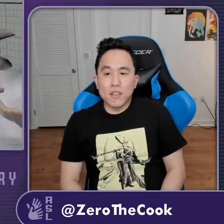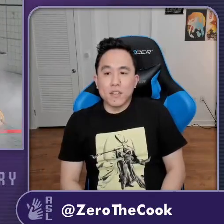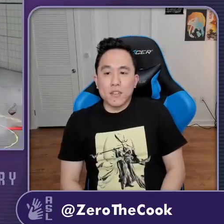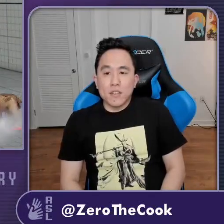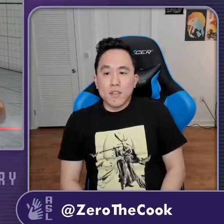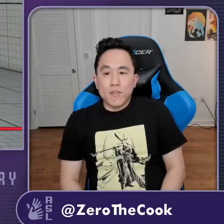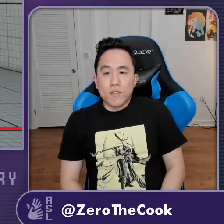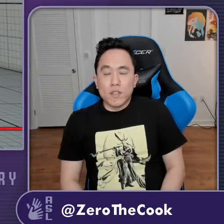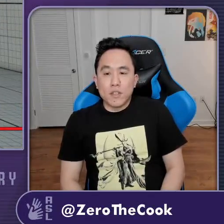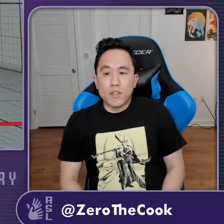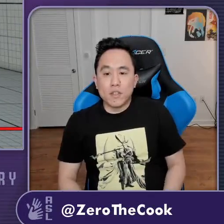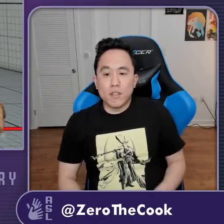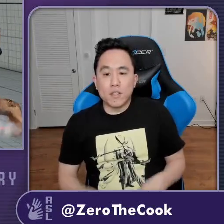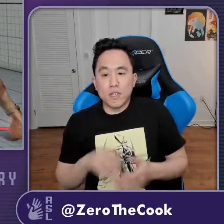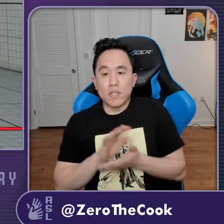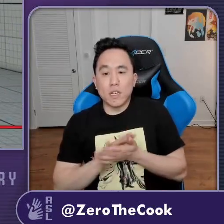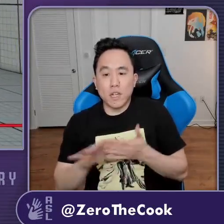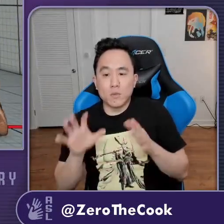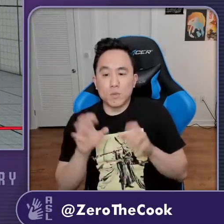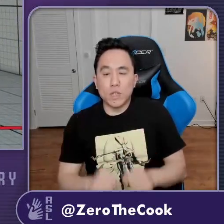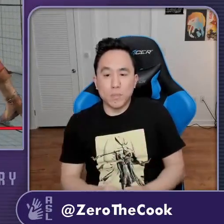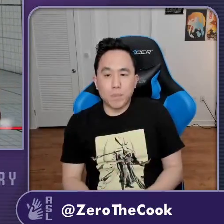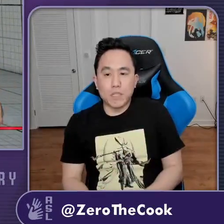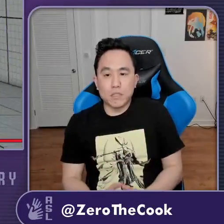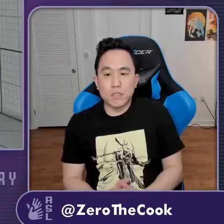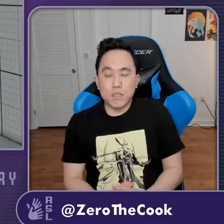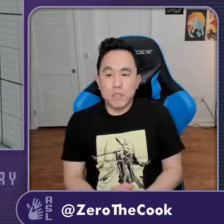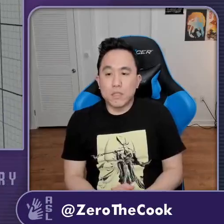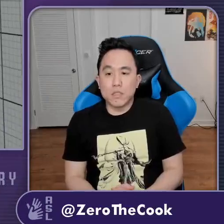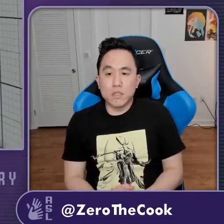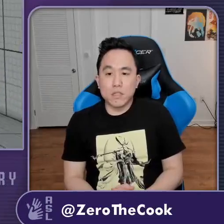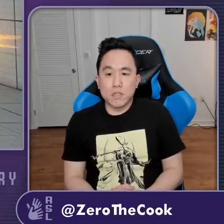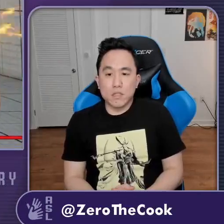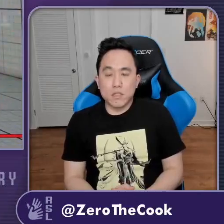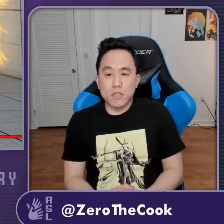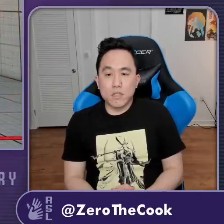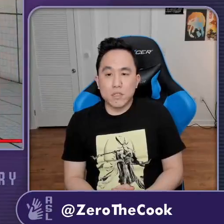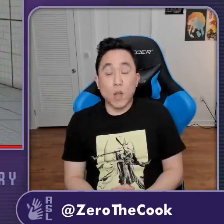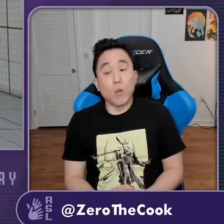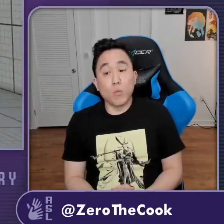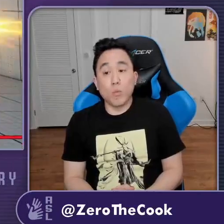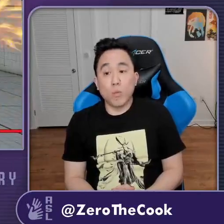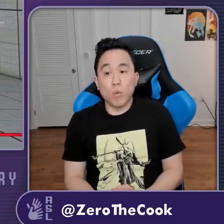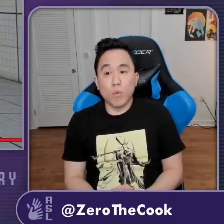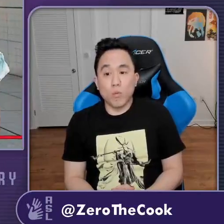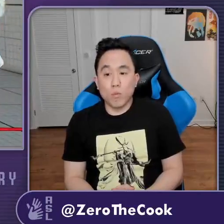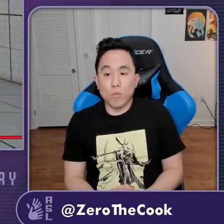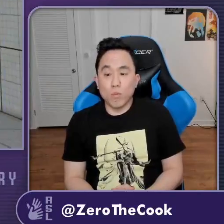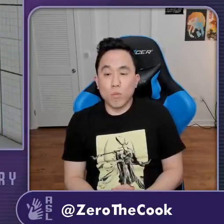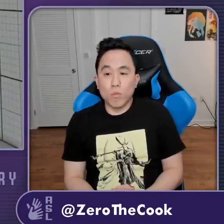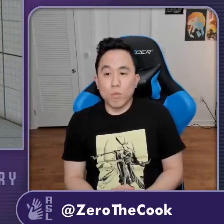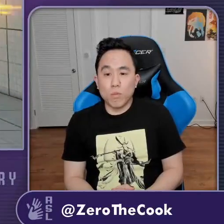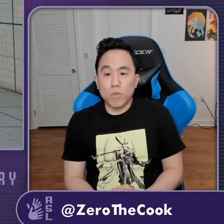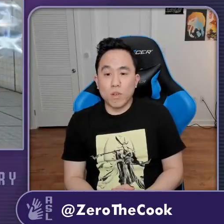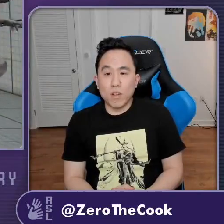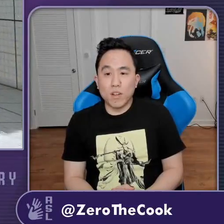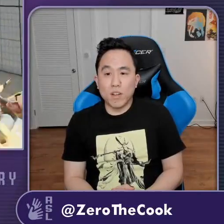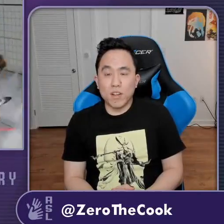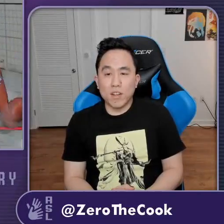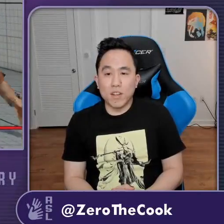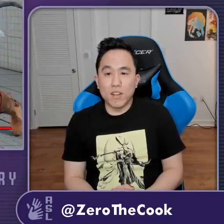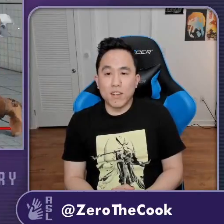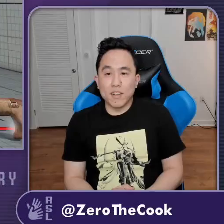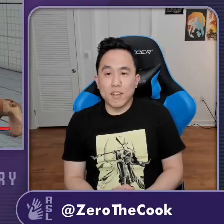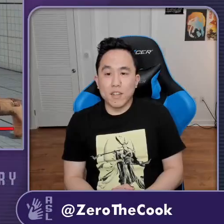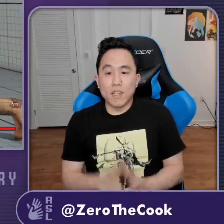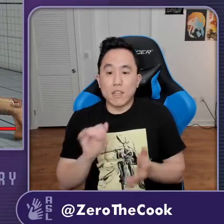All right, good. It almost seems like Hizzle's controller is broken. They're just holding back. Funny you said